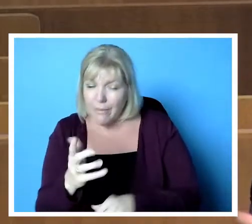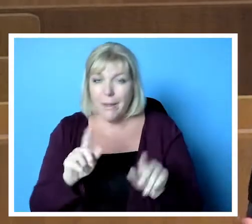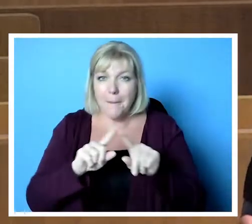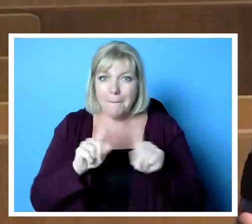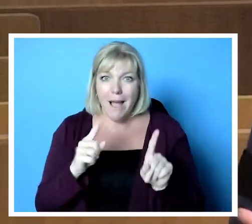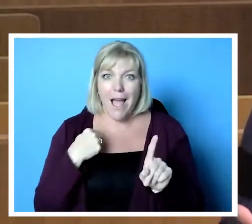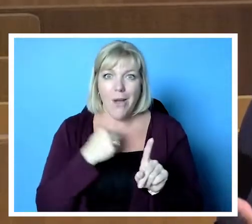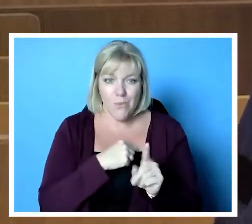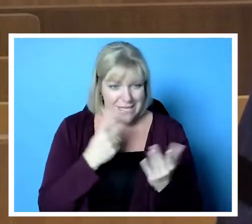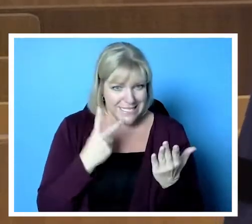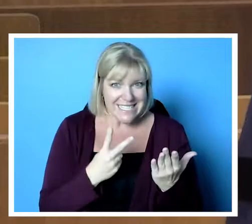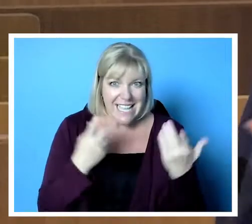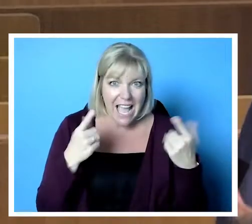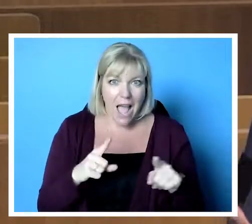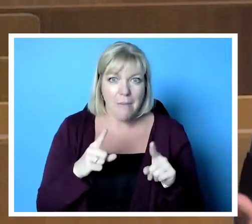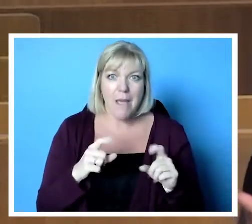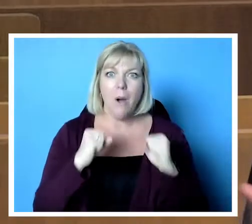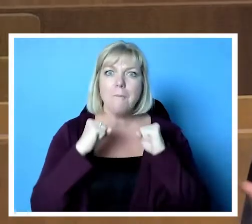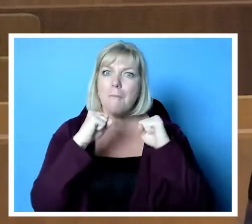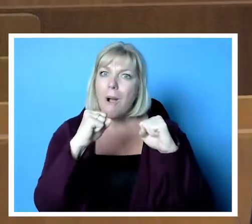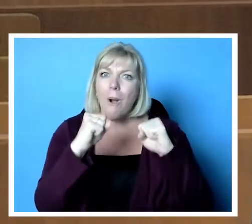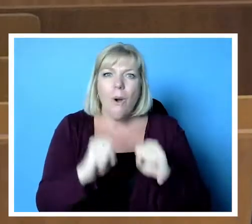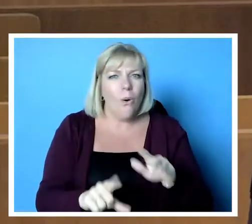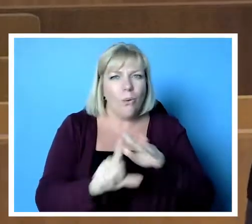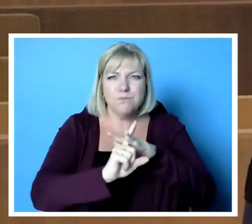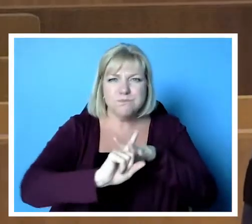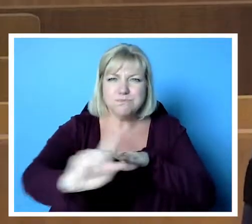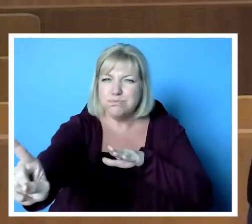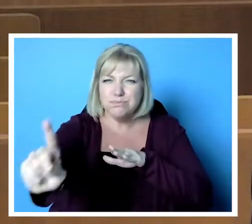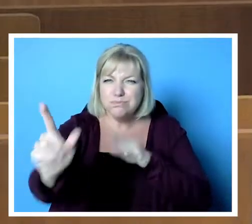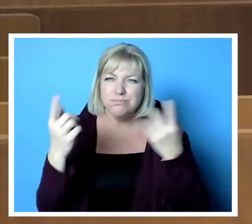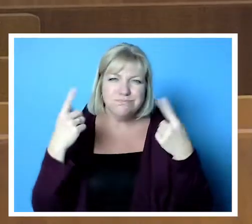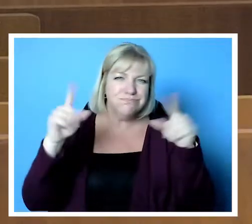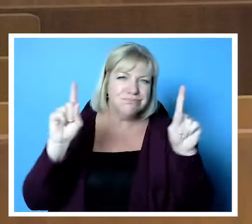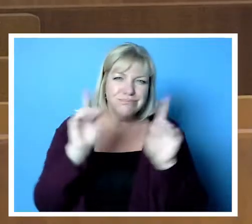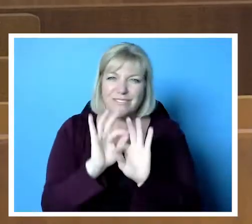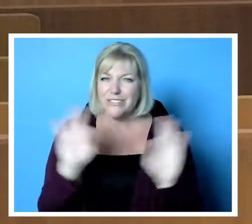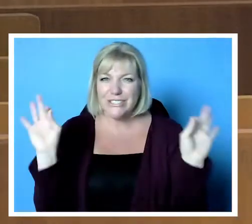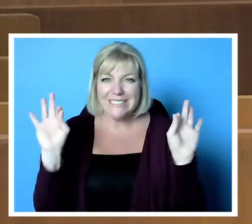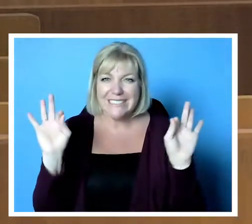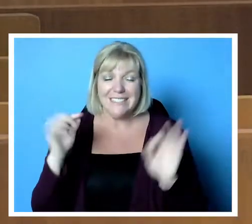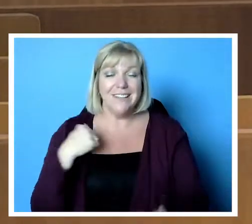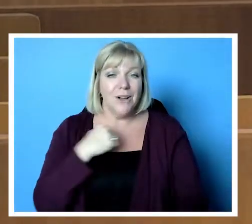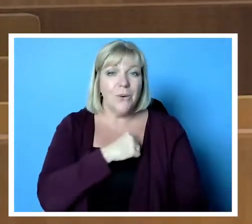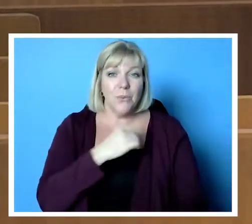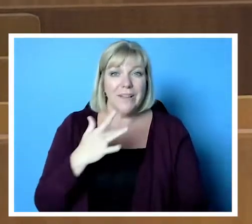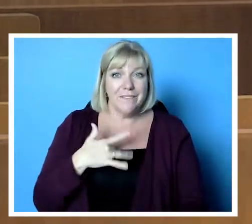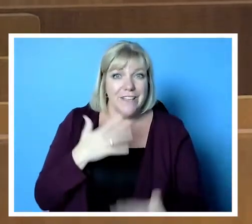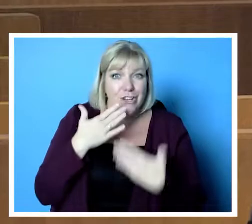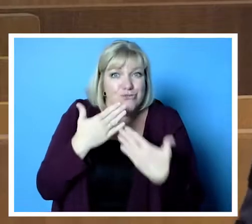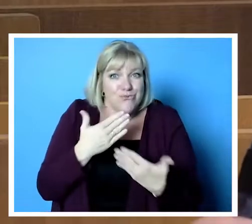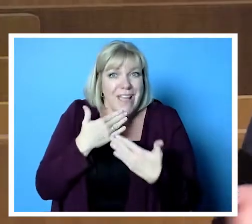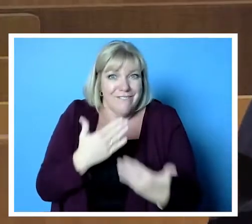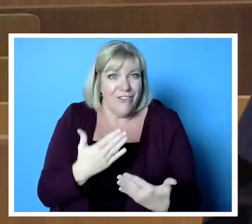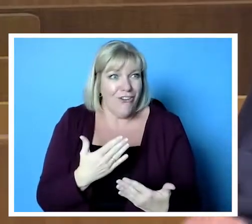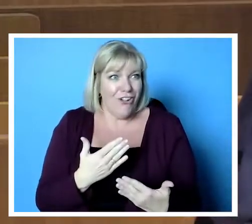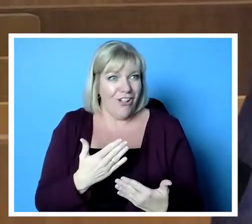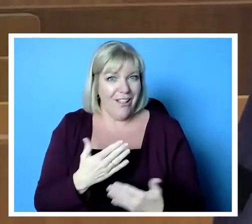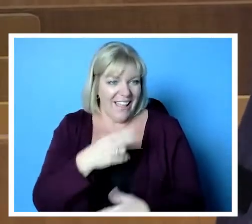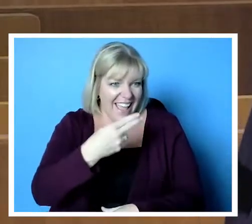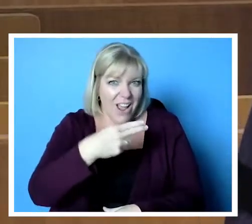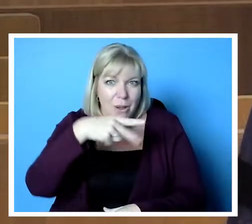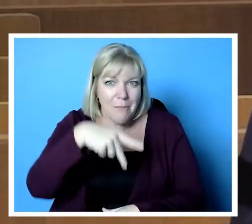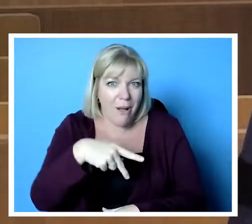already rooting for him to escape his abusive context. We feel grateful, along with him, that he